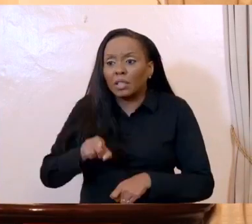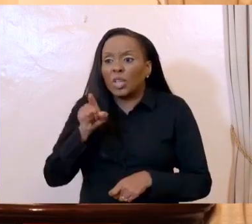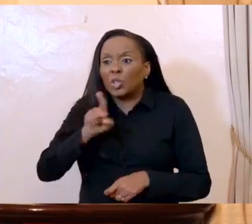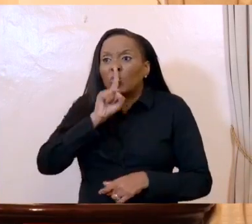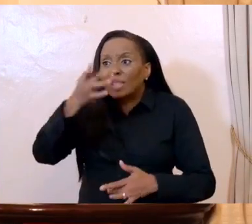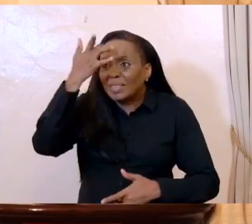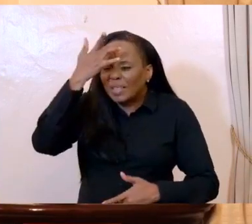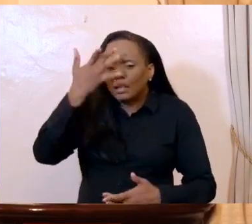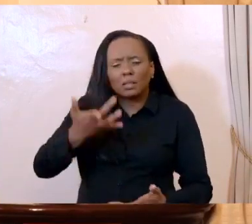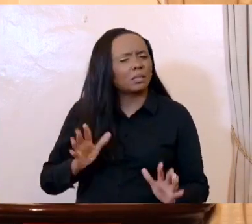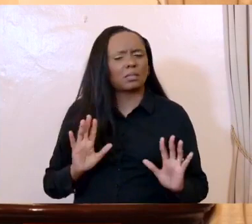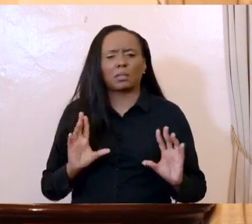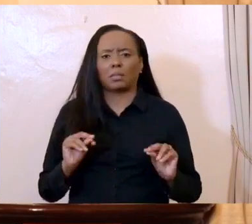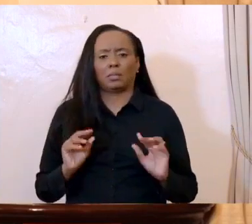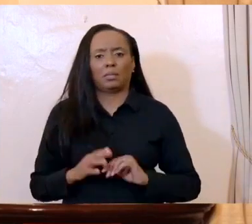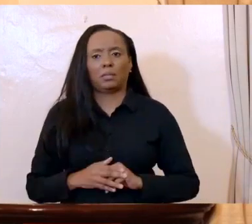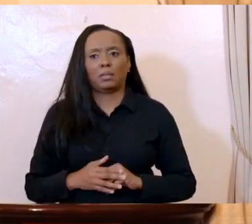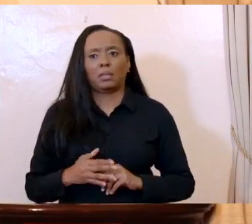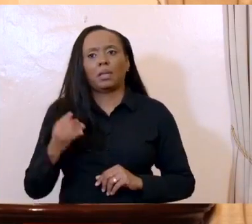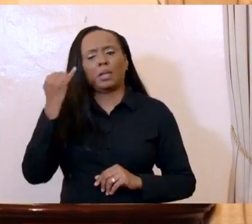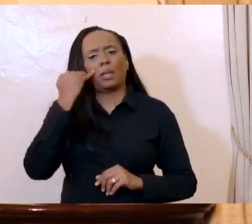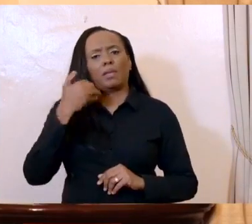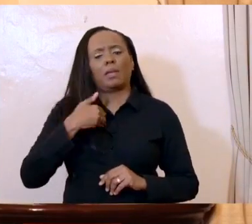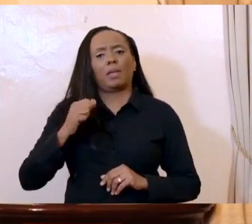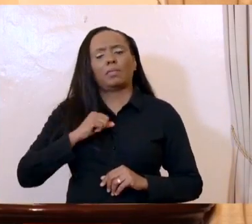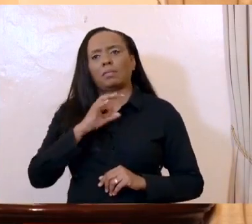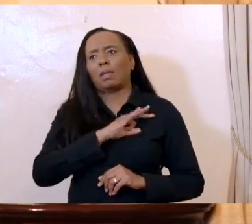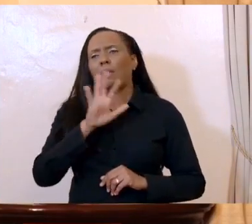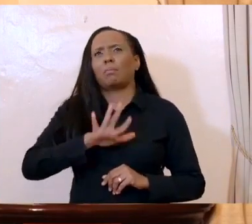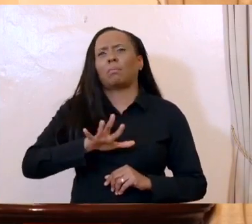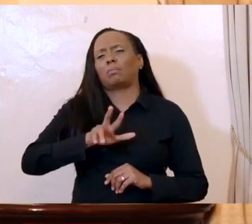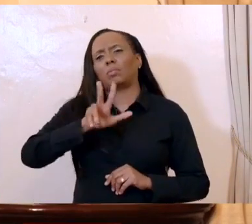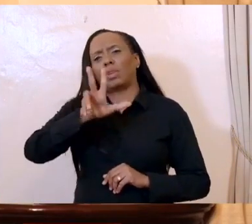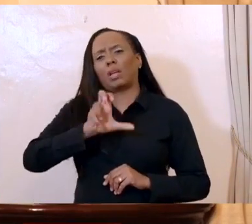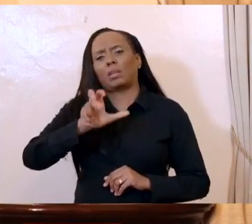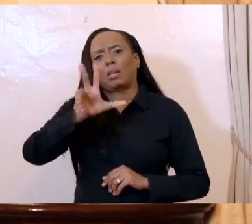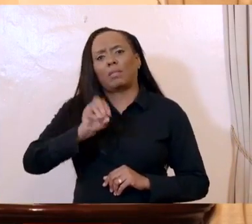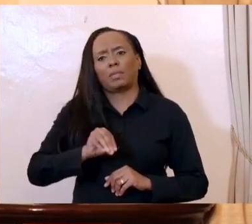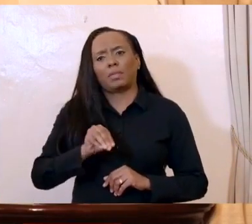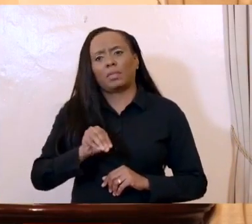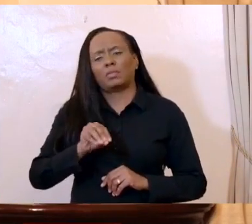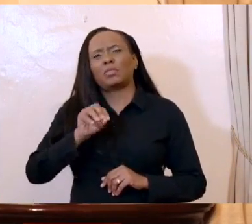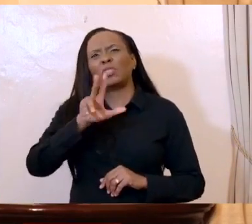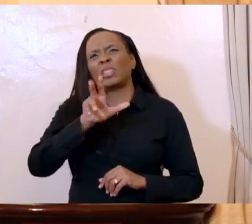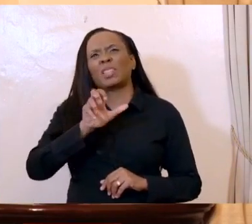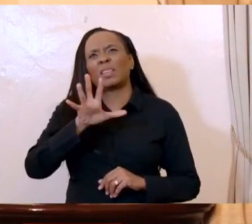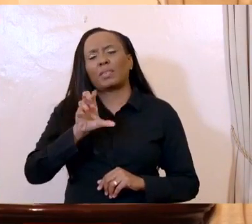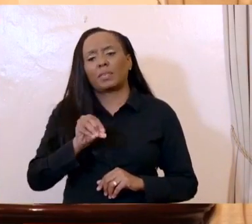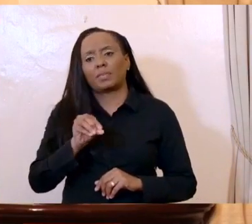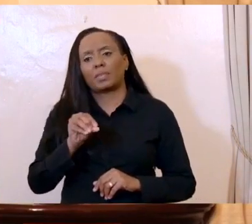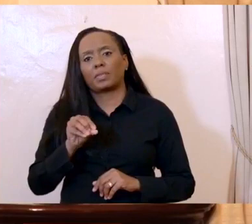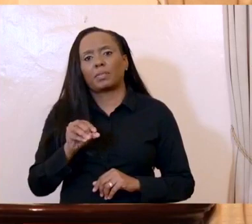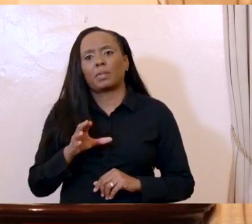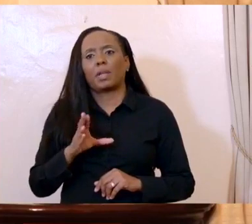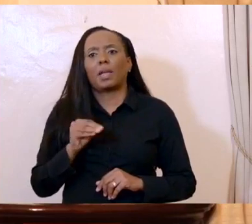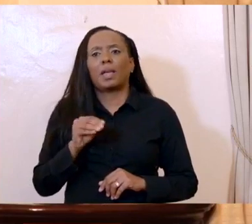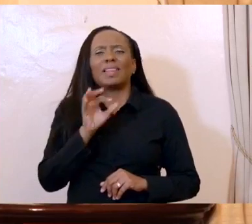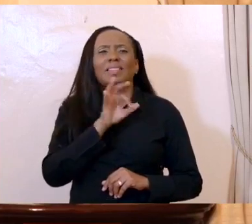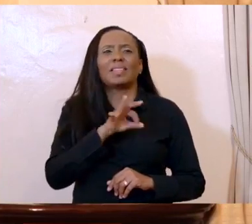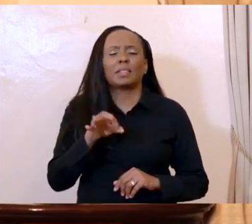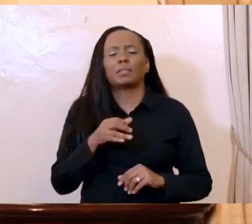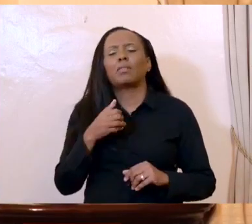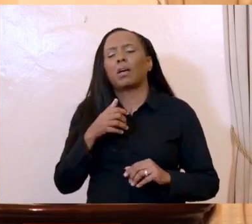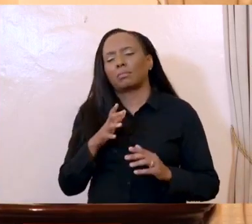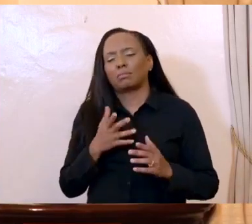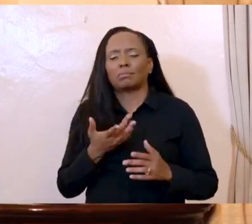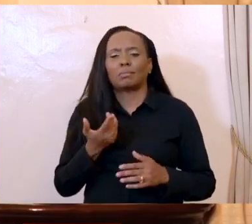complement of about 350 odd persons and 99, let's call it 100 because it's an easier number to